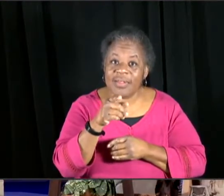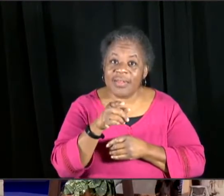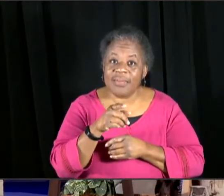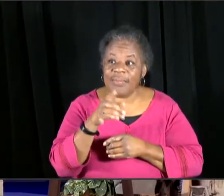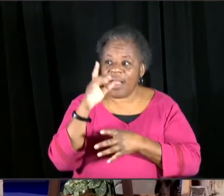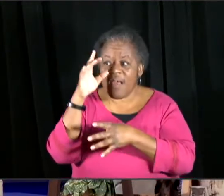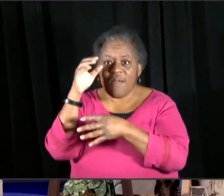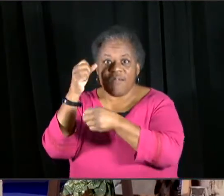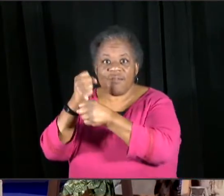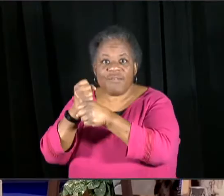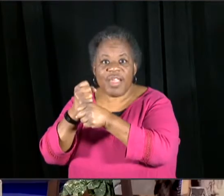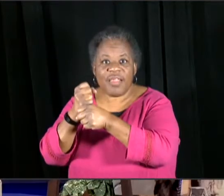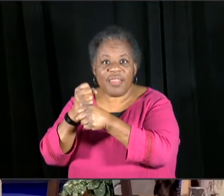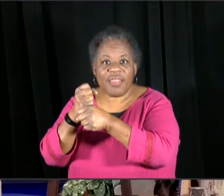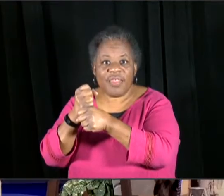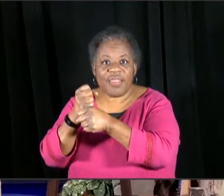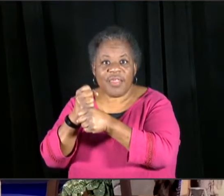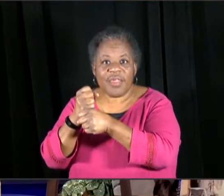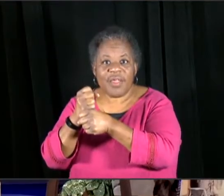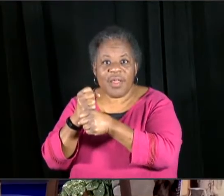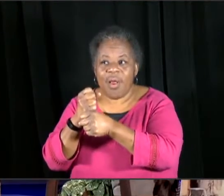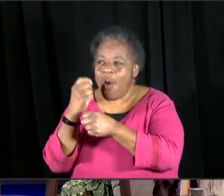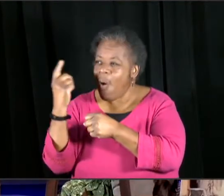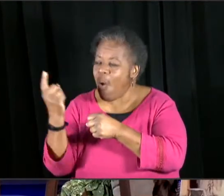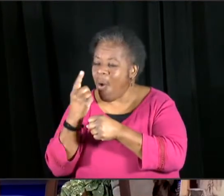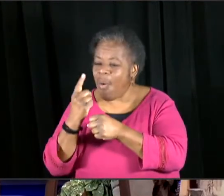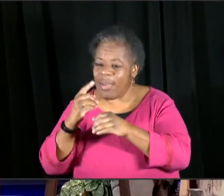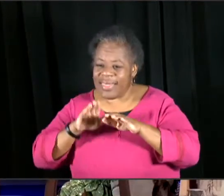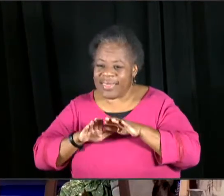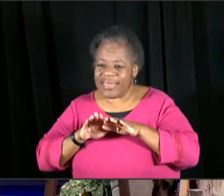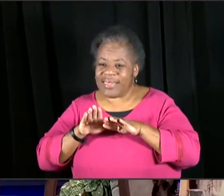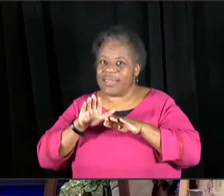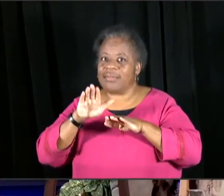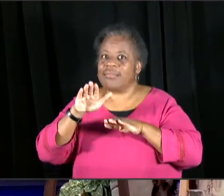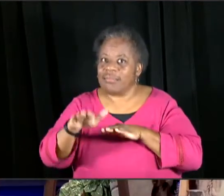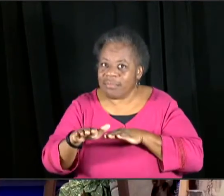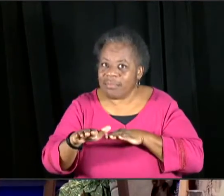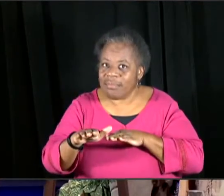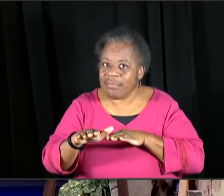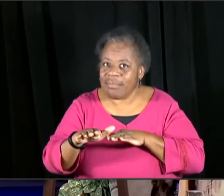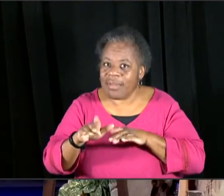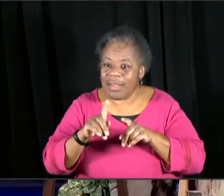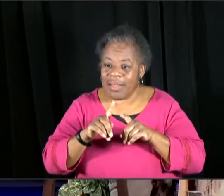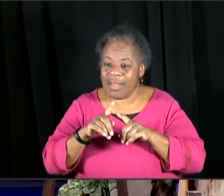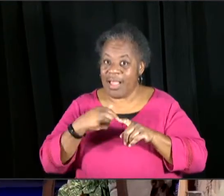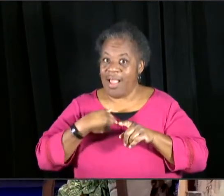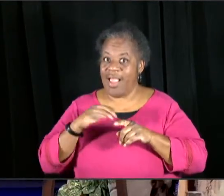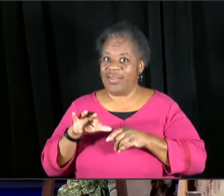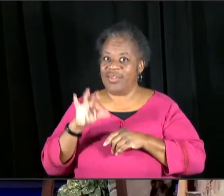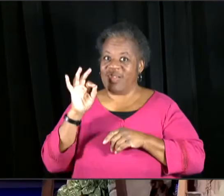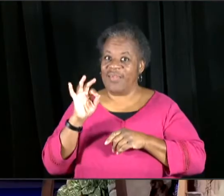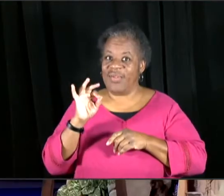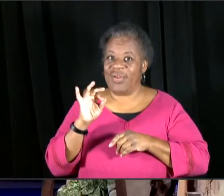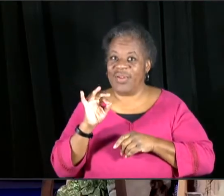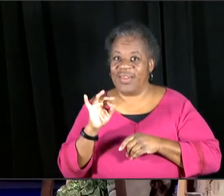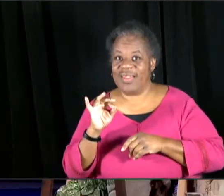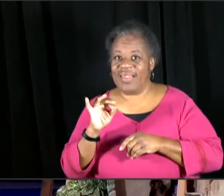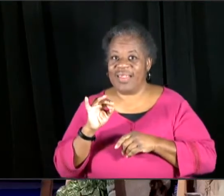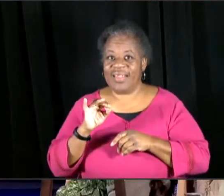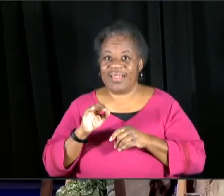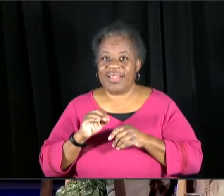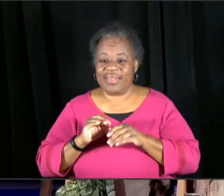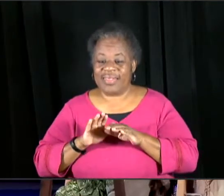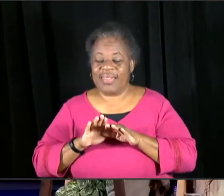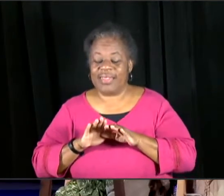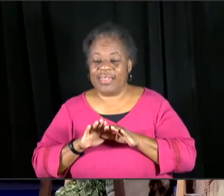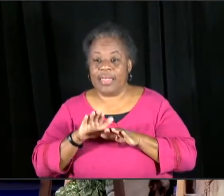Faith is always a leap. But what I've discovered is that it's not as big a jump as you might